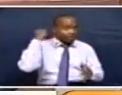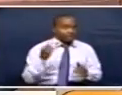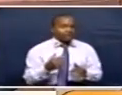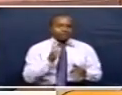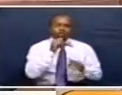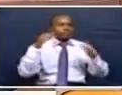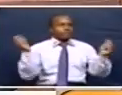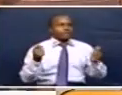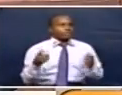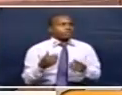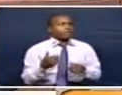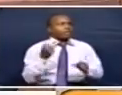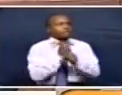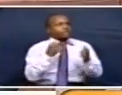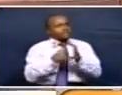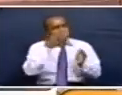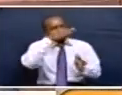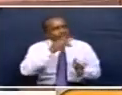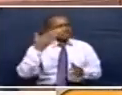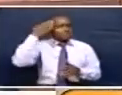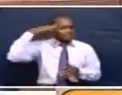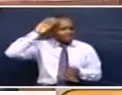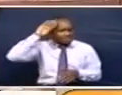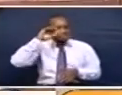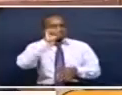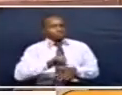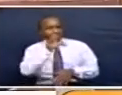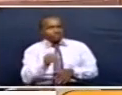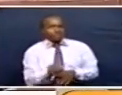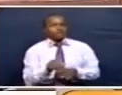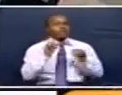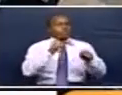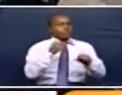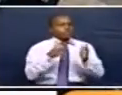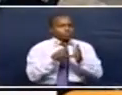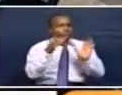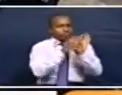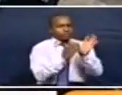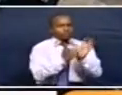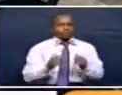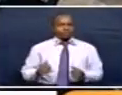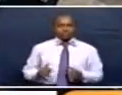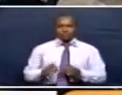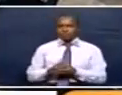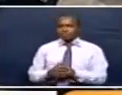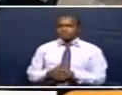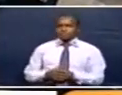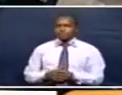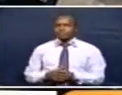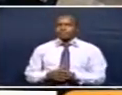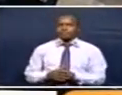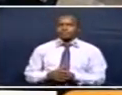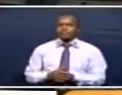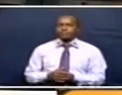France. They have done it in Brazil. They have done it in South Africa. We can do it in Machakos. Listen to the man speak.